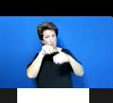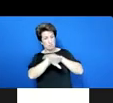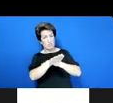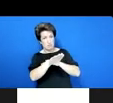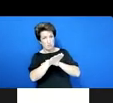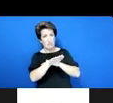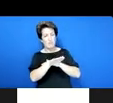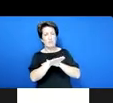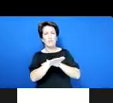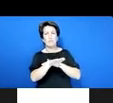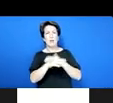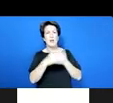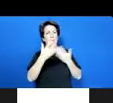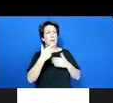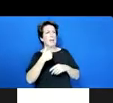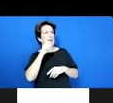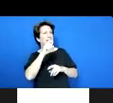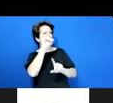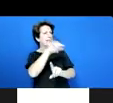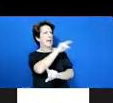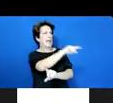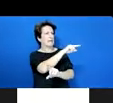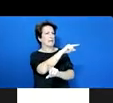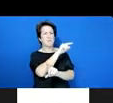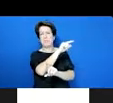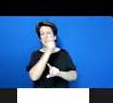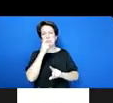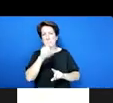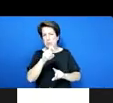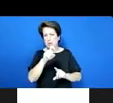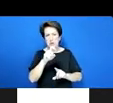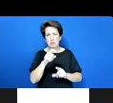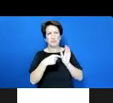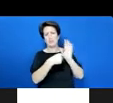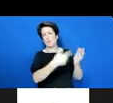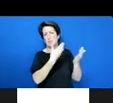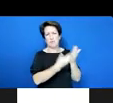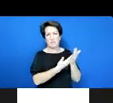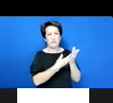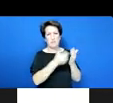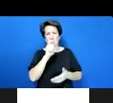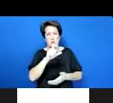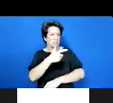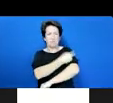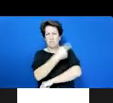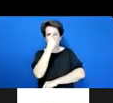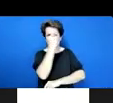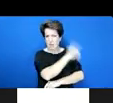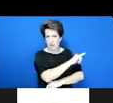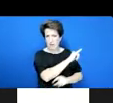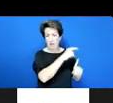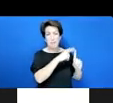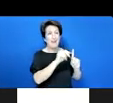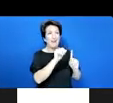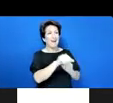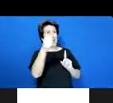be able to enter to do certain things without showing your proof of vaccination, or without being vaccinated, in fact. And then you may have